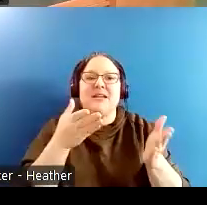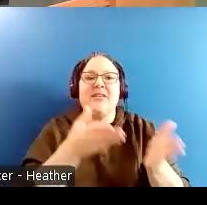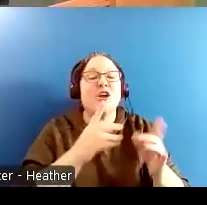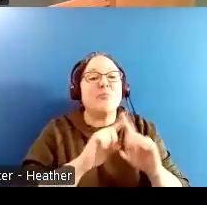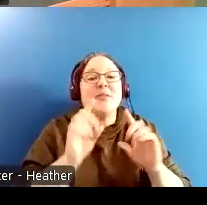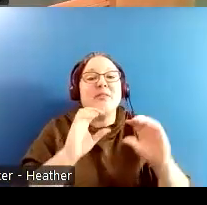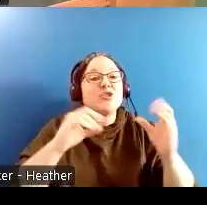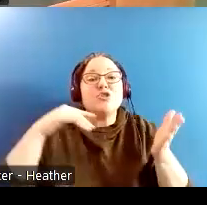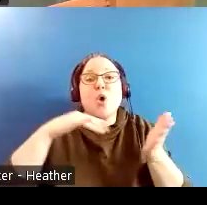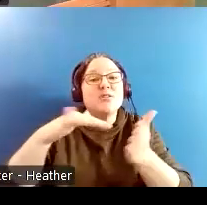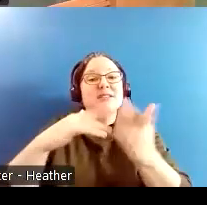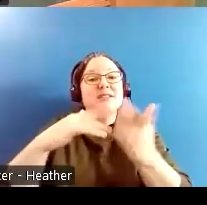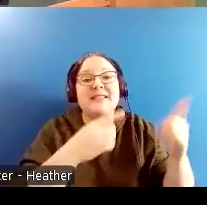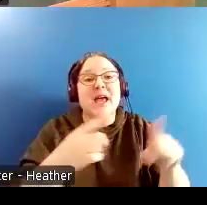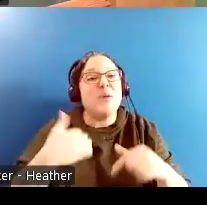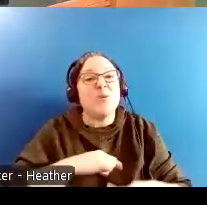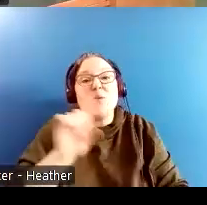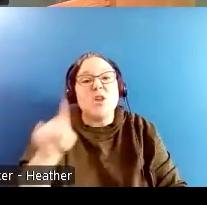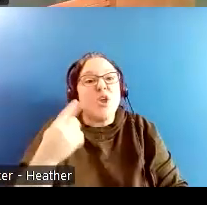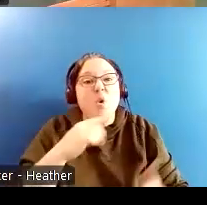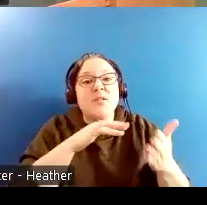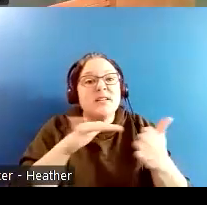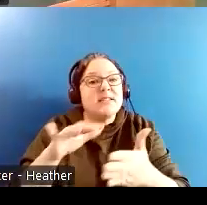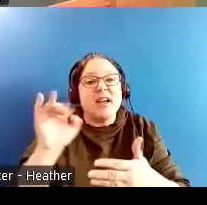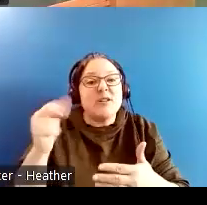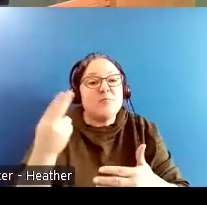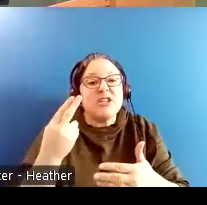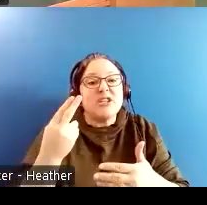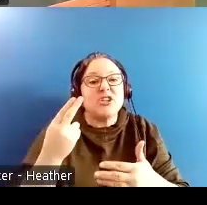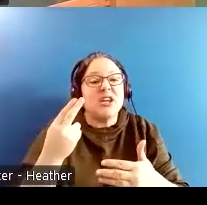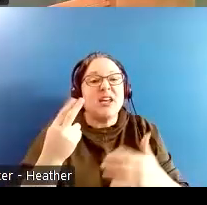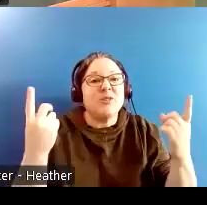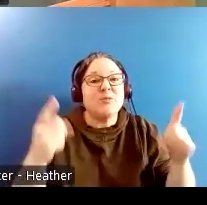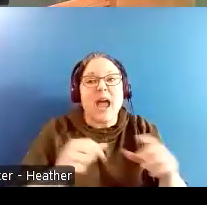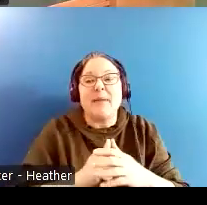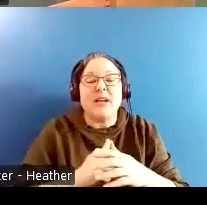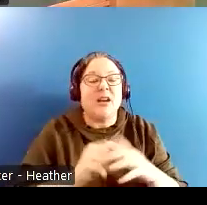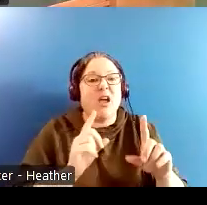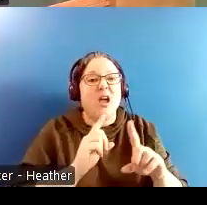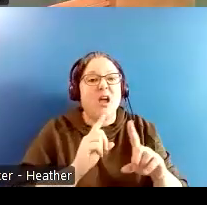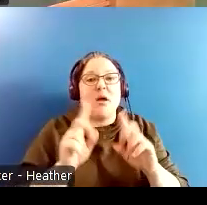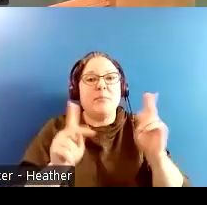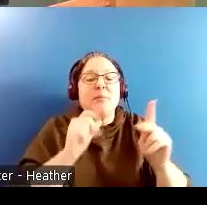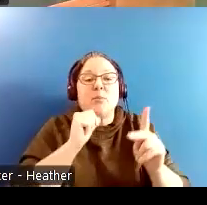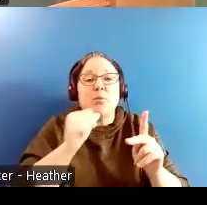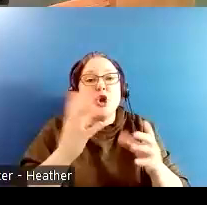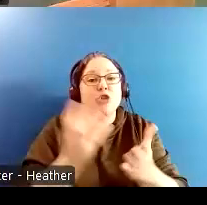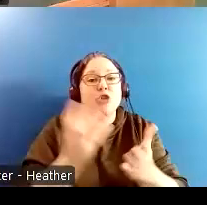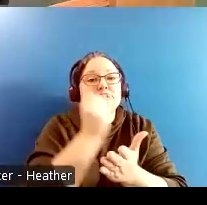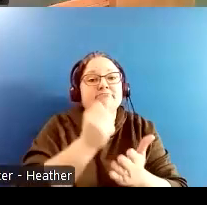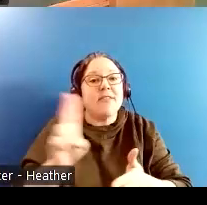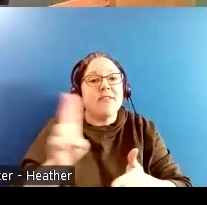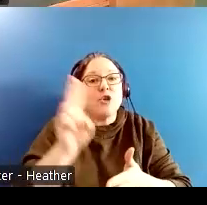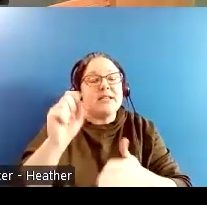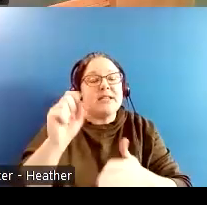on. We were doing like the only study. There was one at Michigan being done, but nobody was doing this in the United States. But these programs were widely